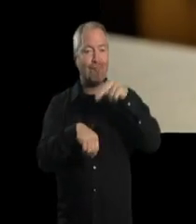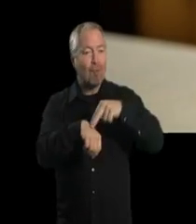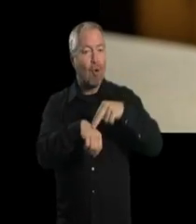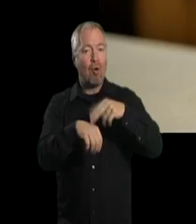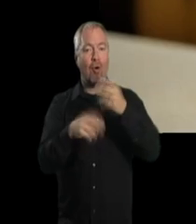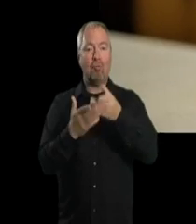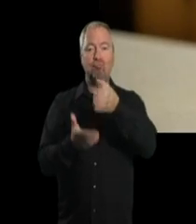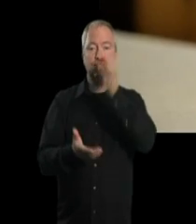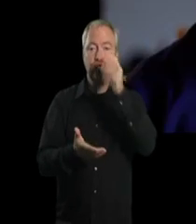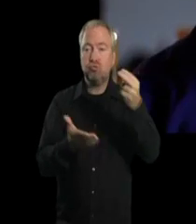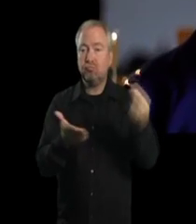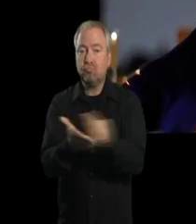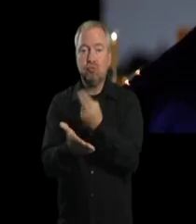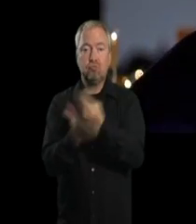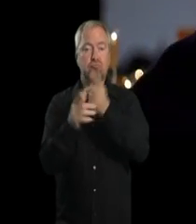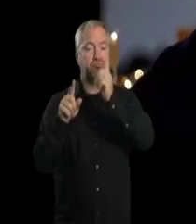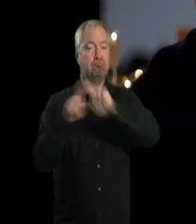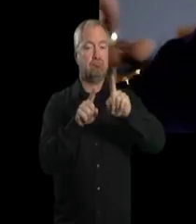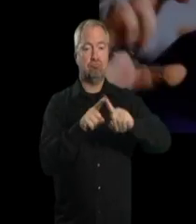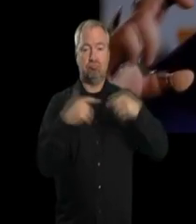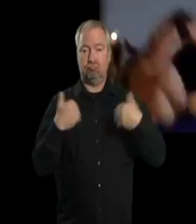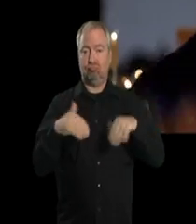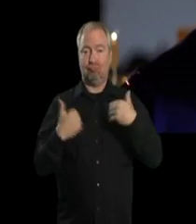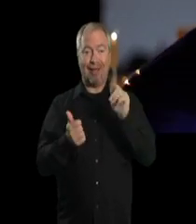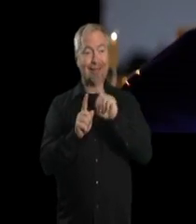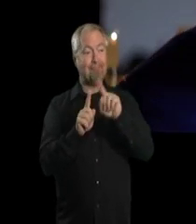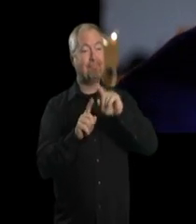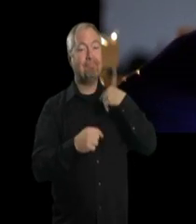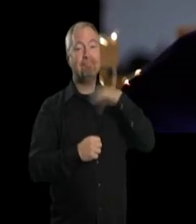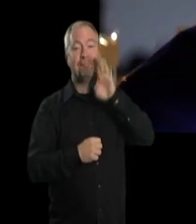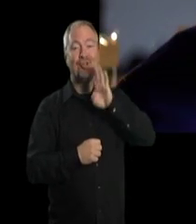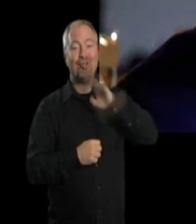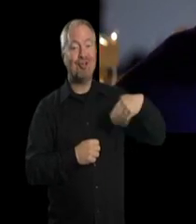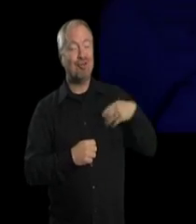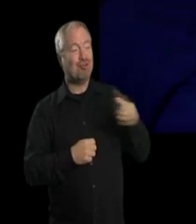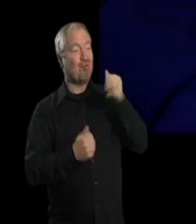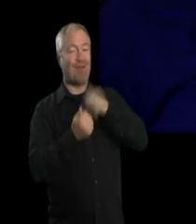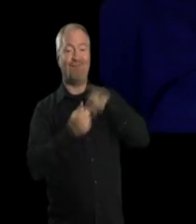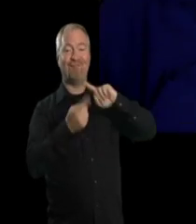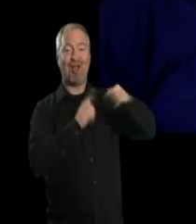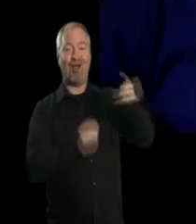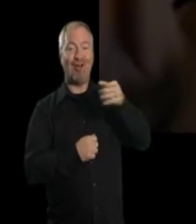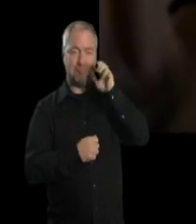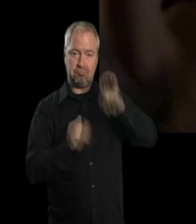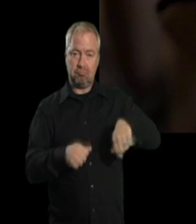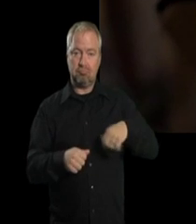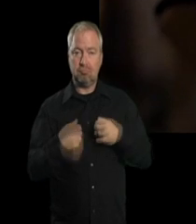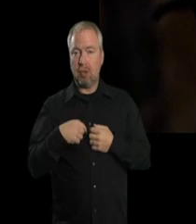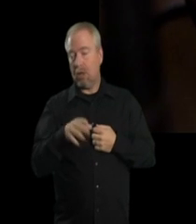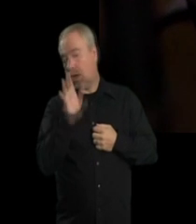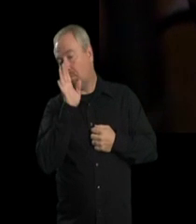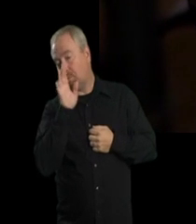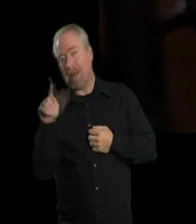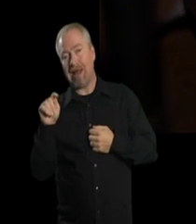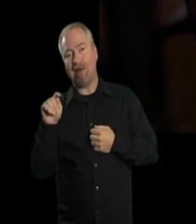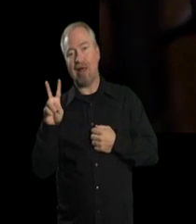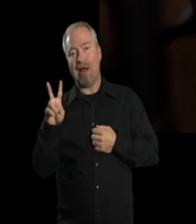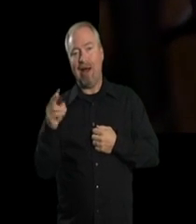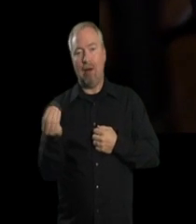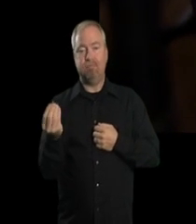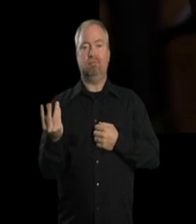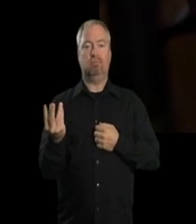how do I pick up a fork or a spoon or have a beer at the bar with my buddies. So this is the Voice IR voice control